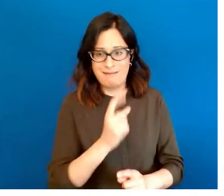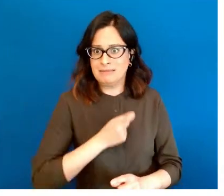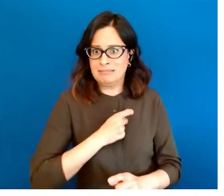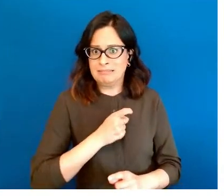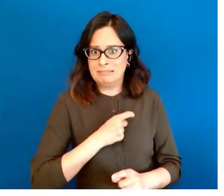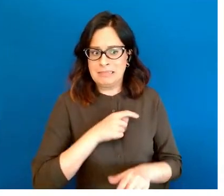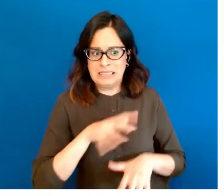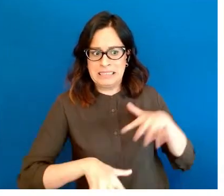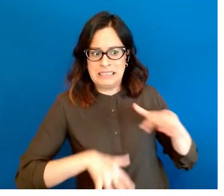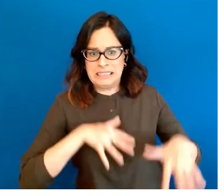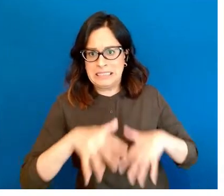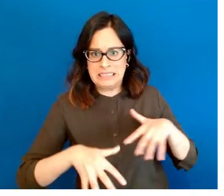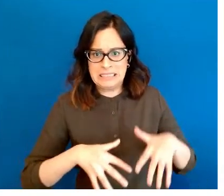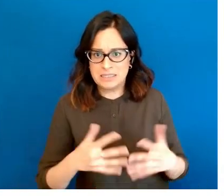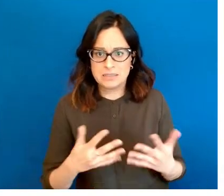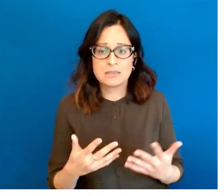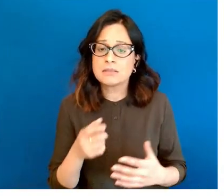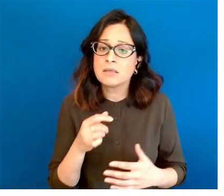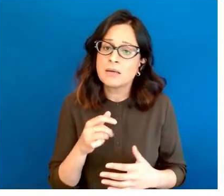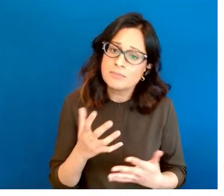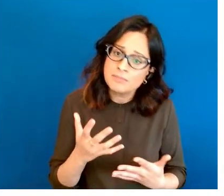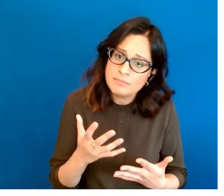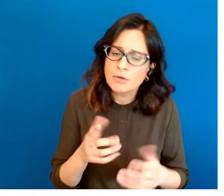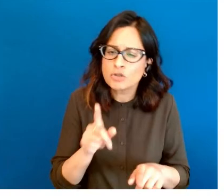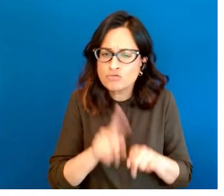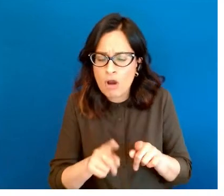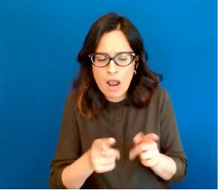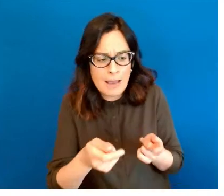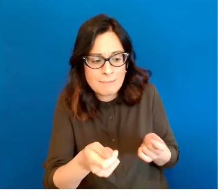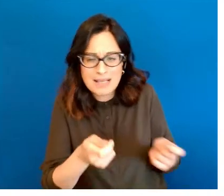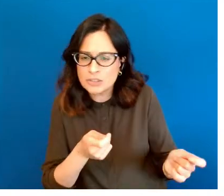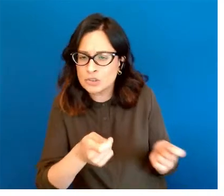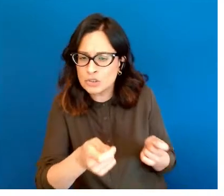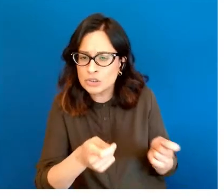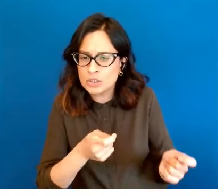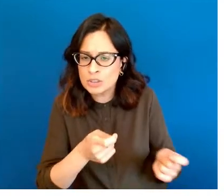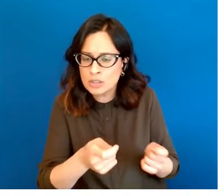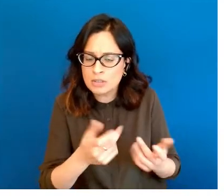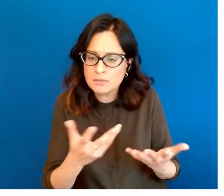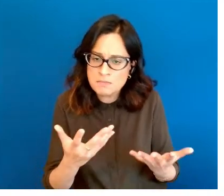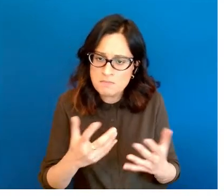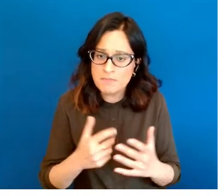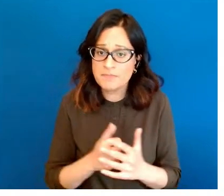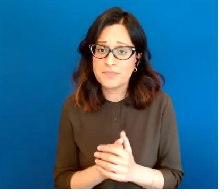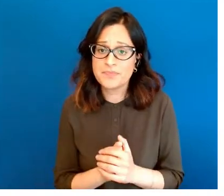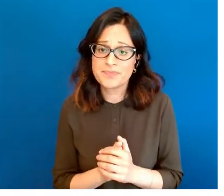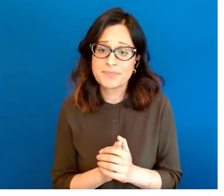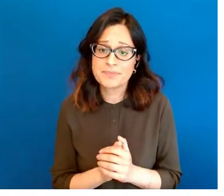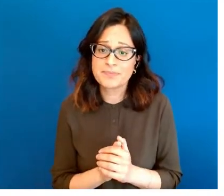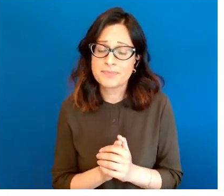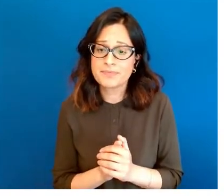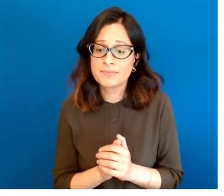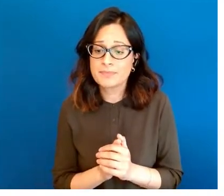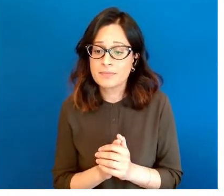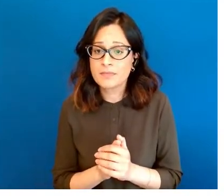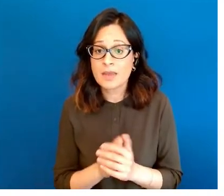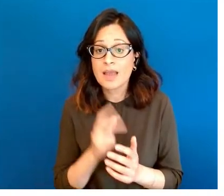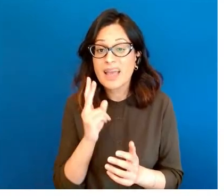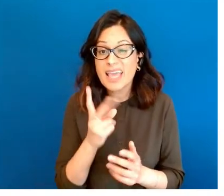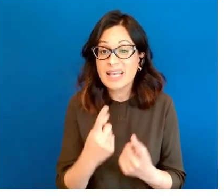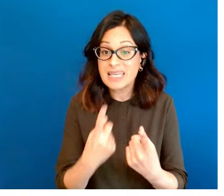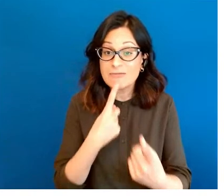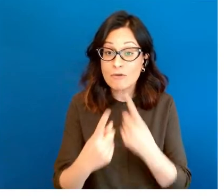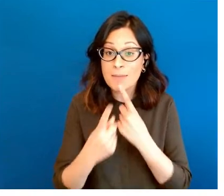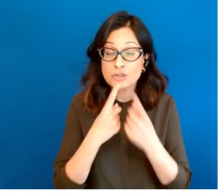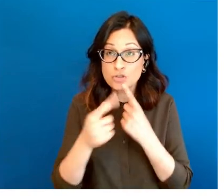this situation. It's about trying to manage that as best one can. And again, you know, knowledge is power. The more you